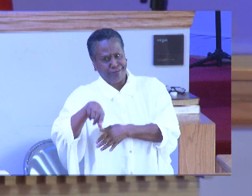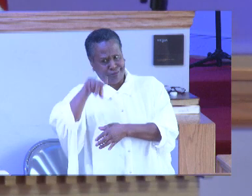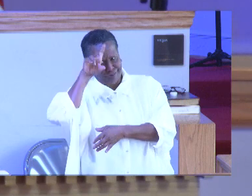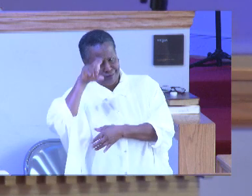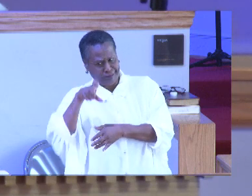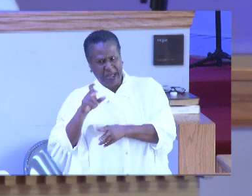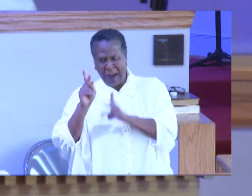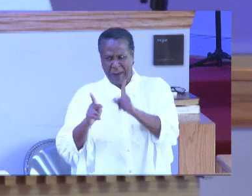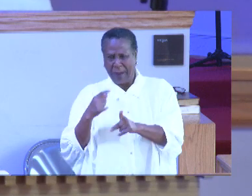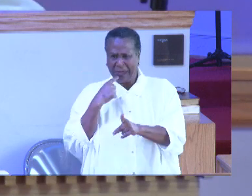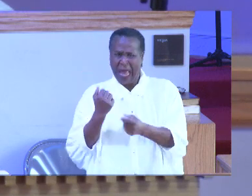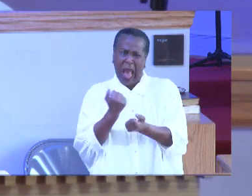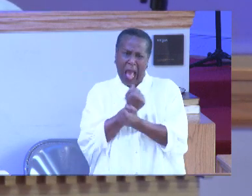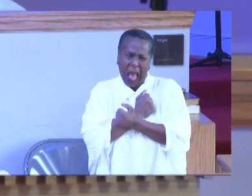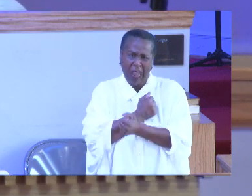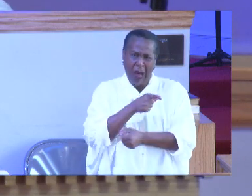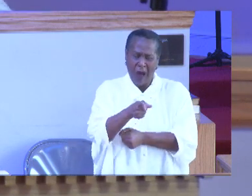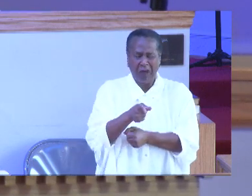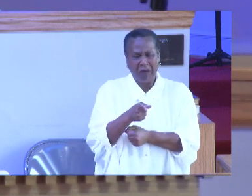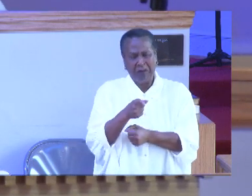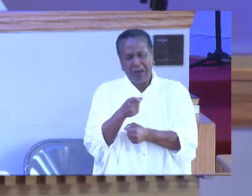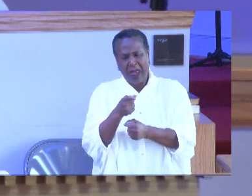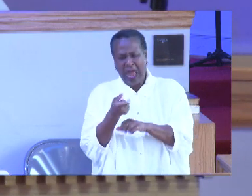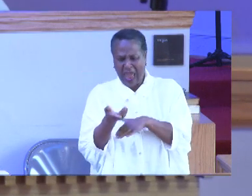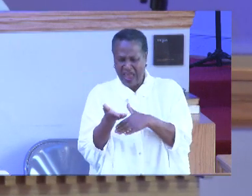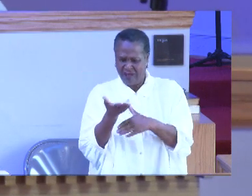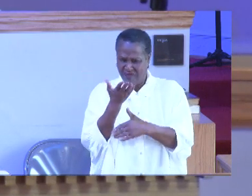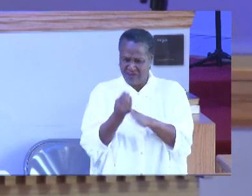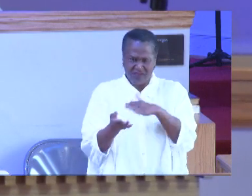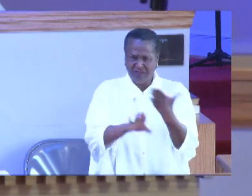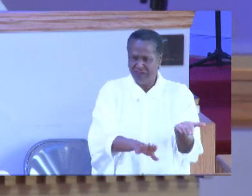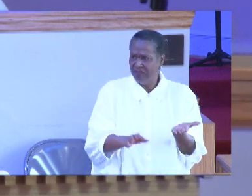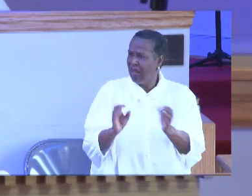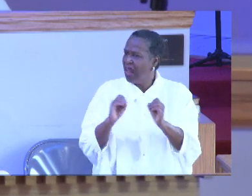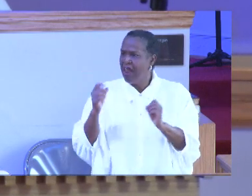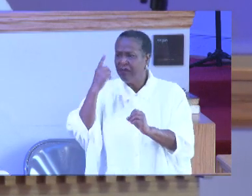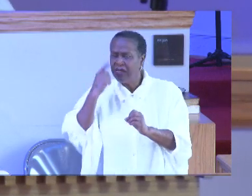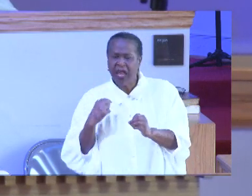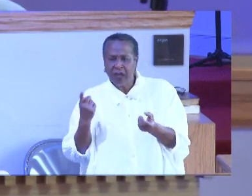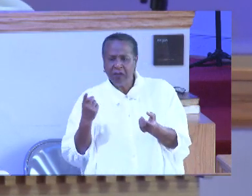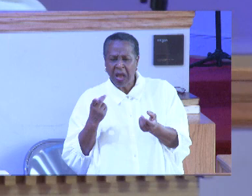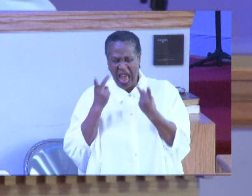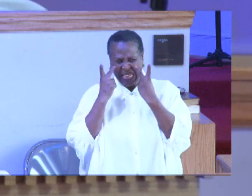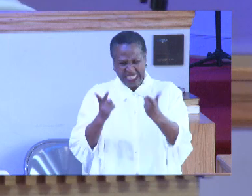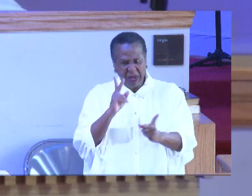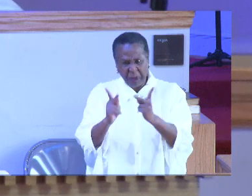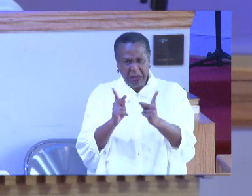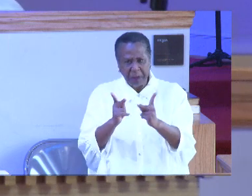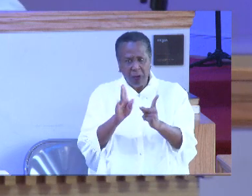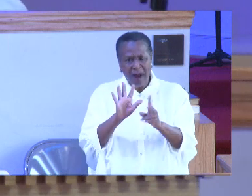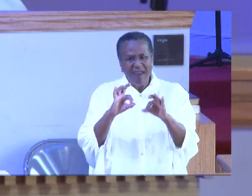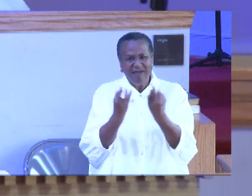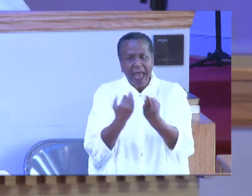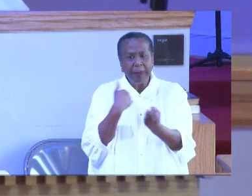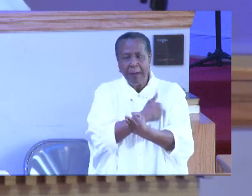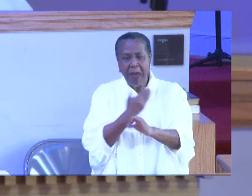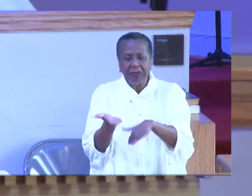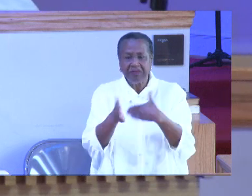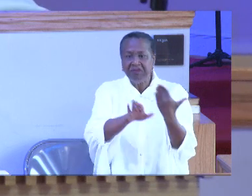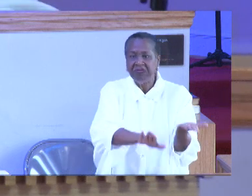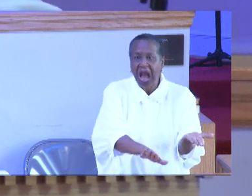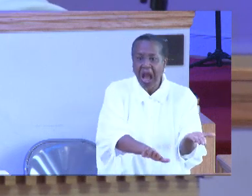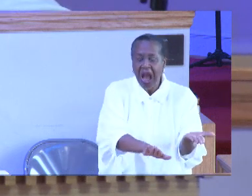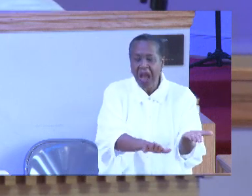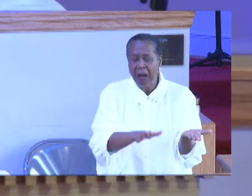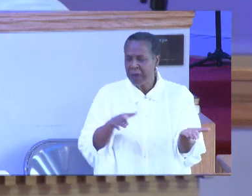say they love someone and lost them and never shed a tear, never demonstrate any